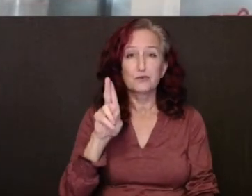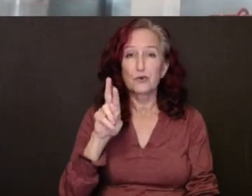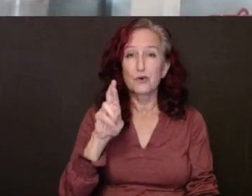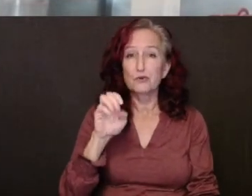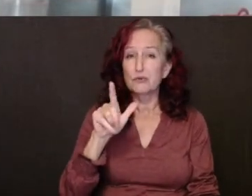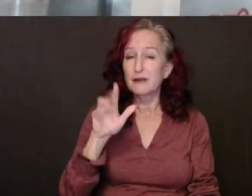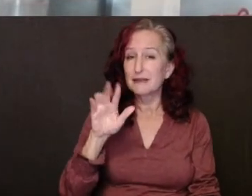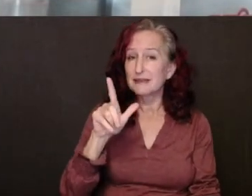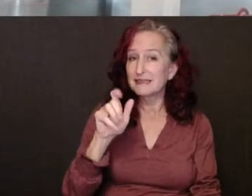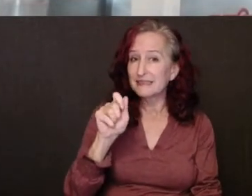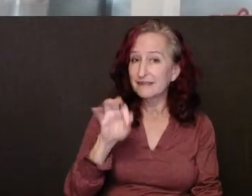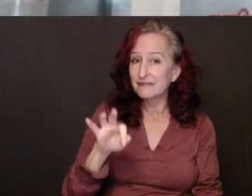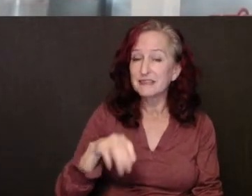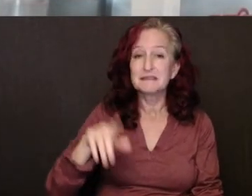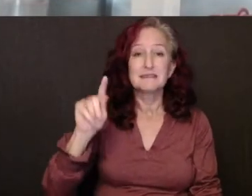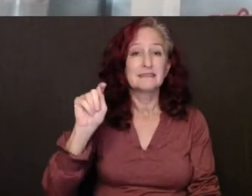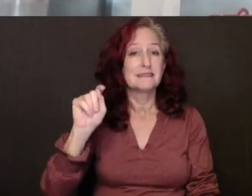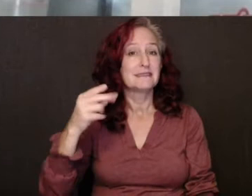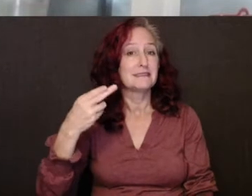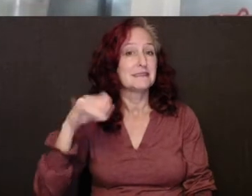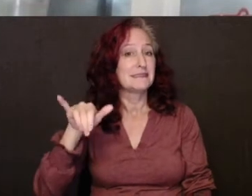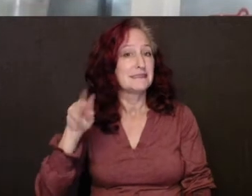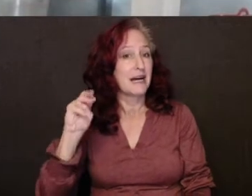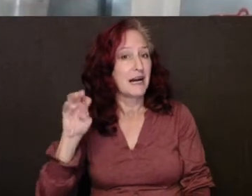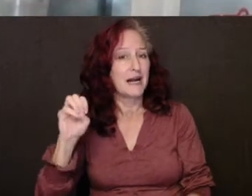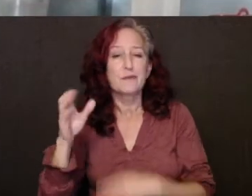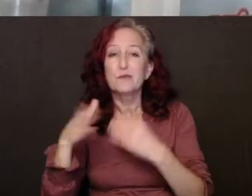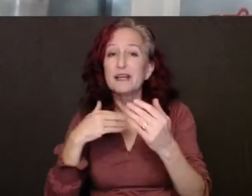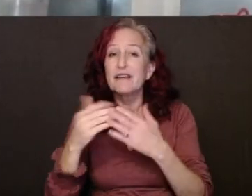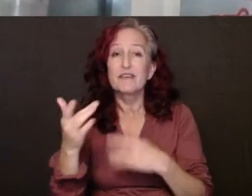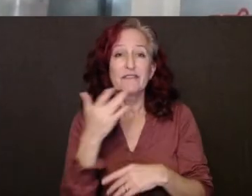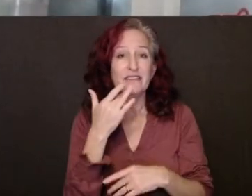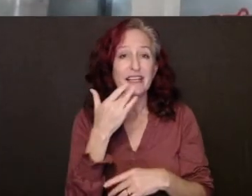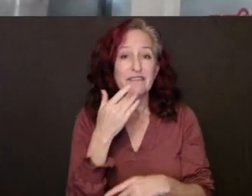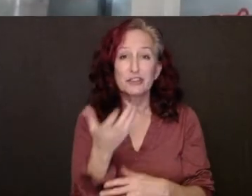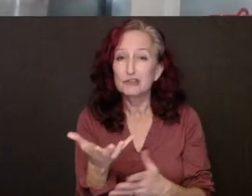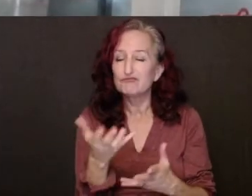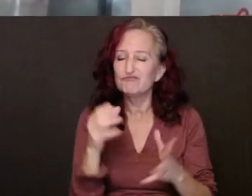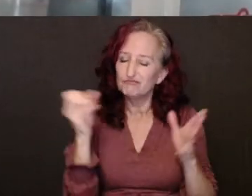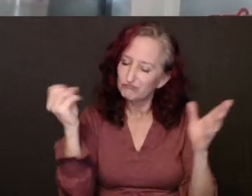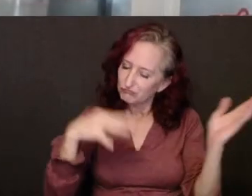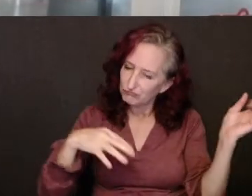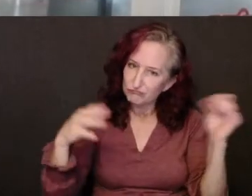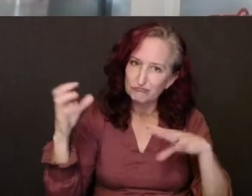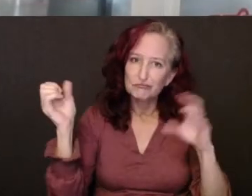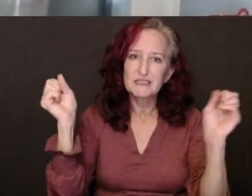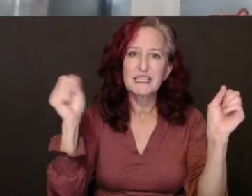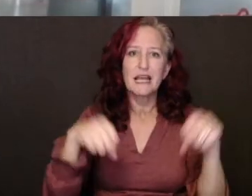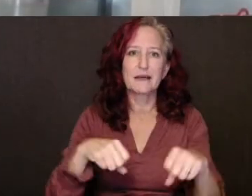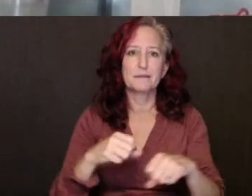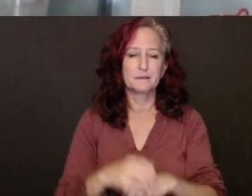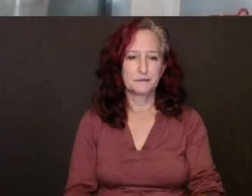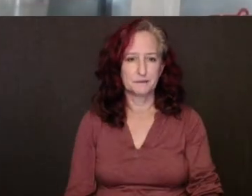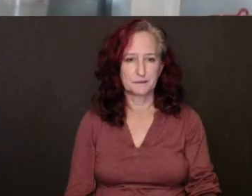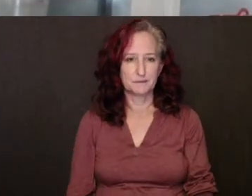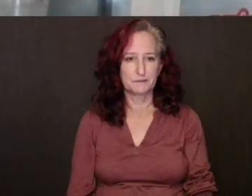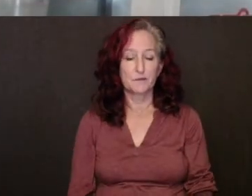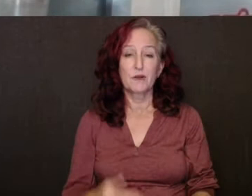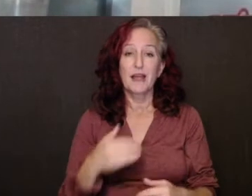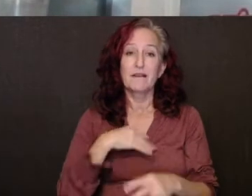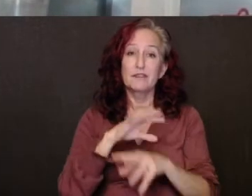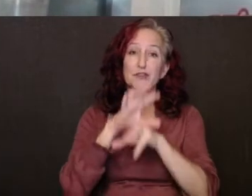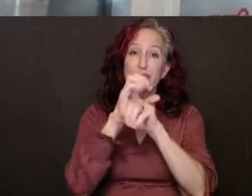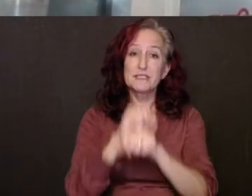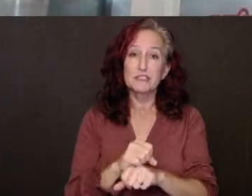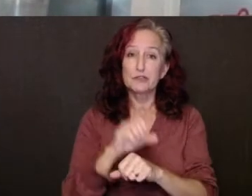stocks, you can do any kind of hominy stew, even if you want a bay laurel leaf at the same time. It all kind of depends if you